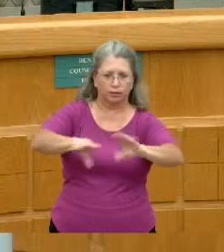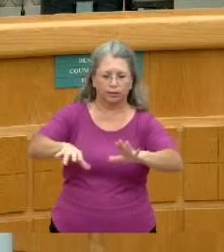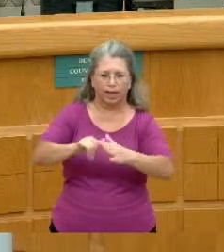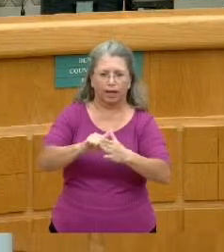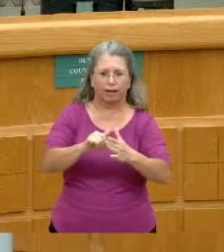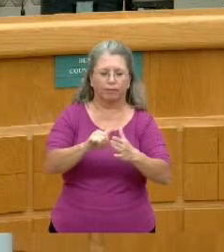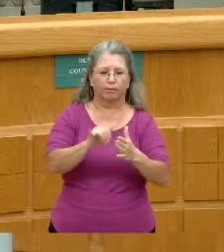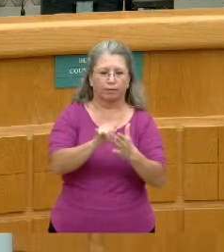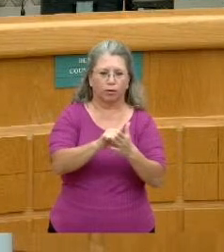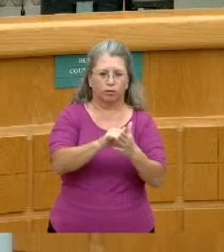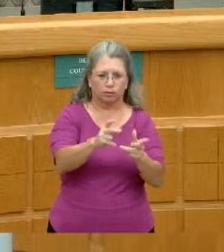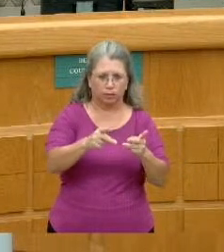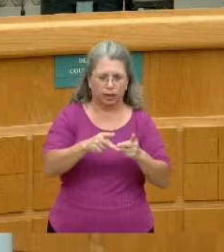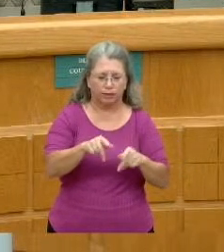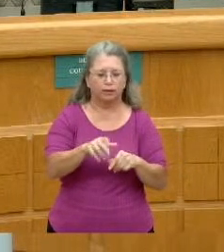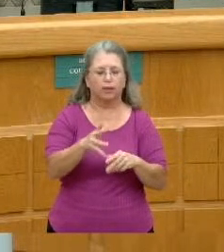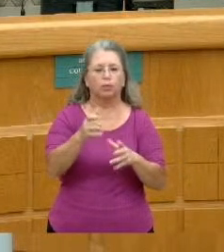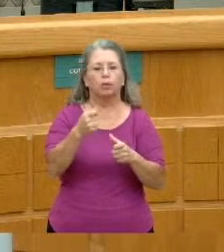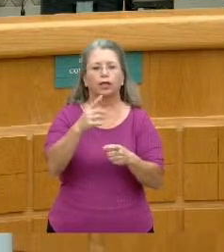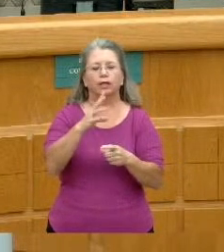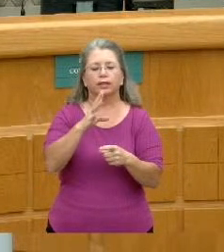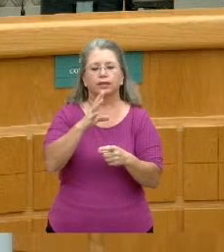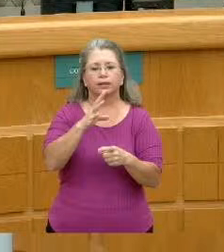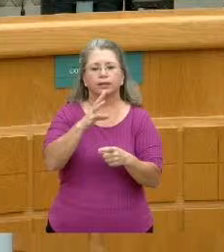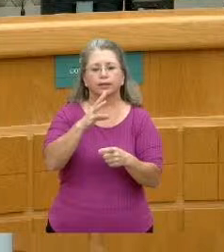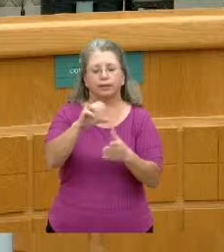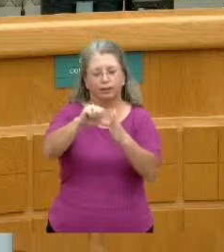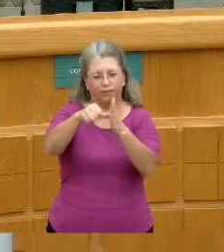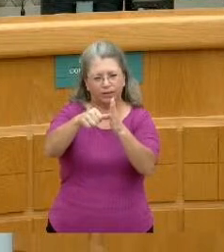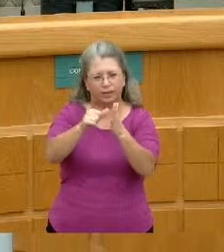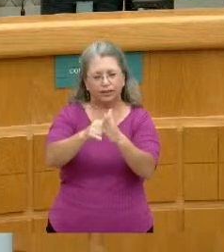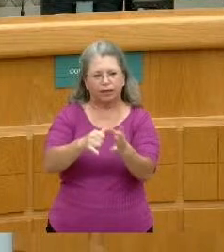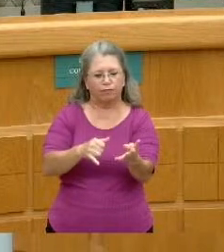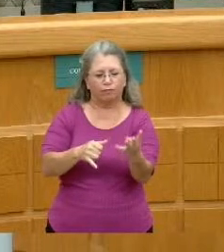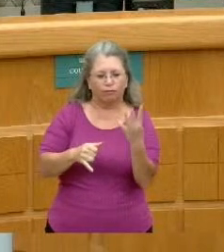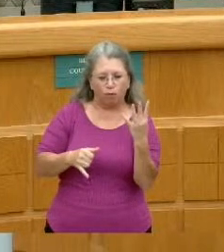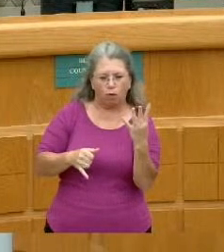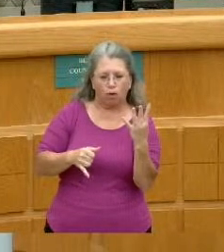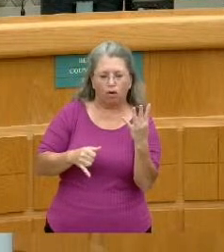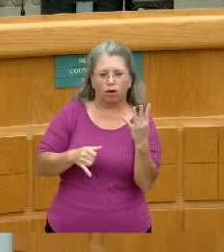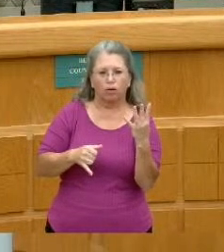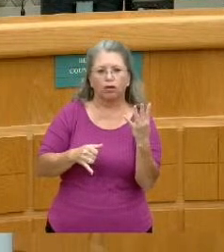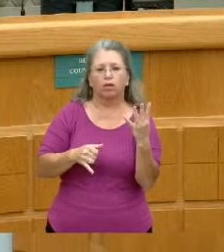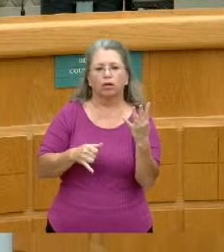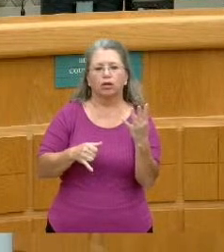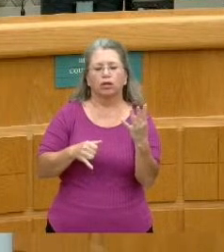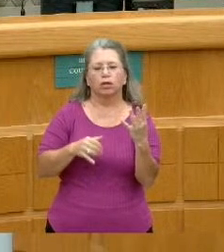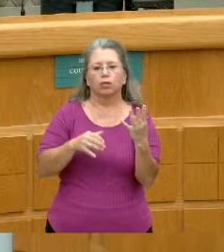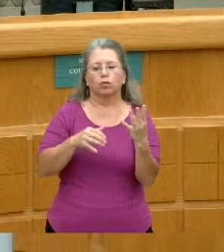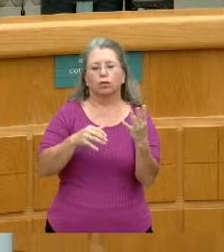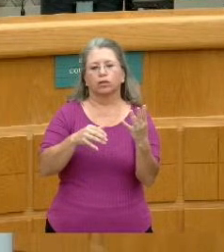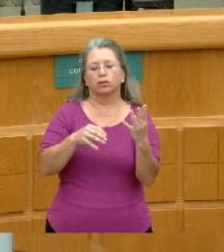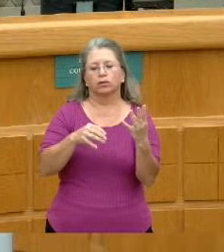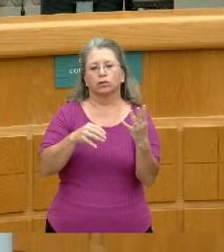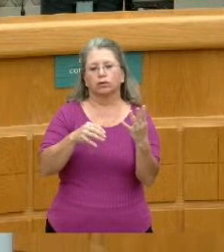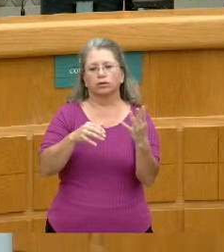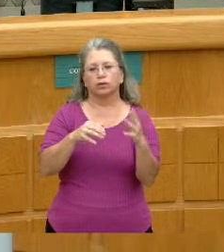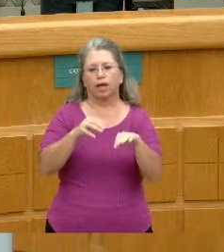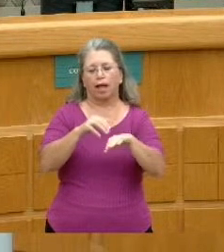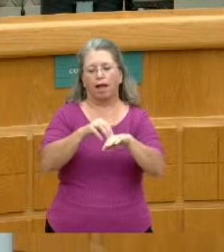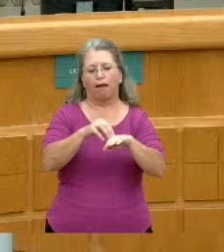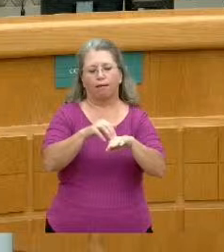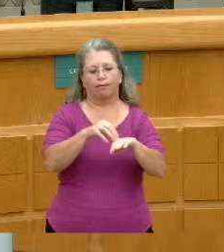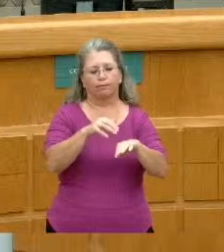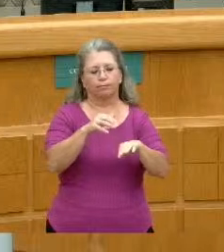of them were part of a targeted investigation by the health department to make